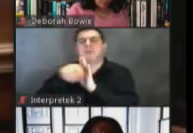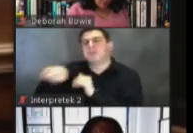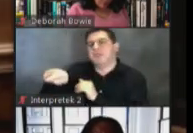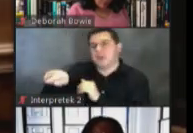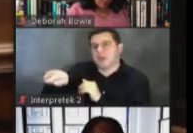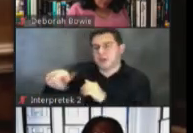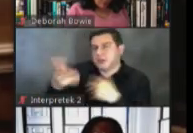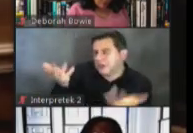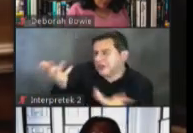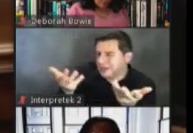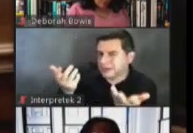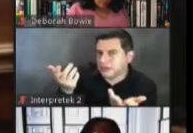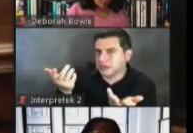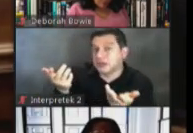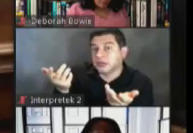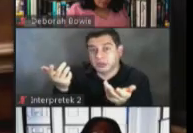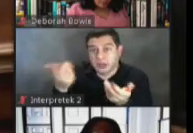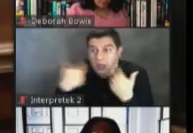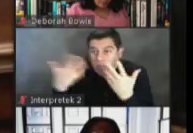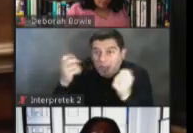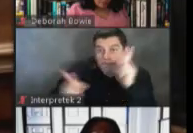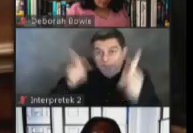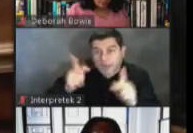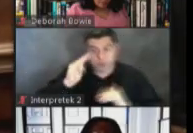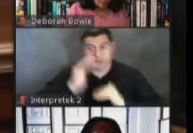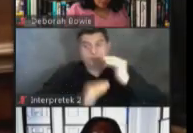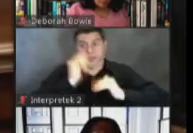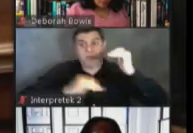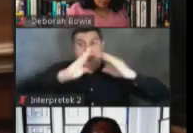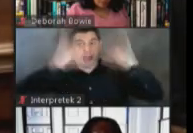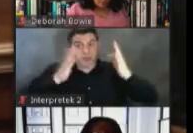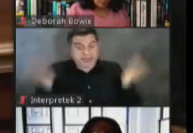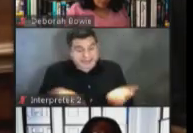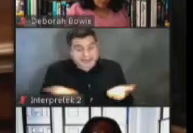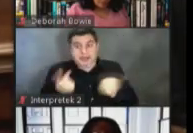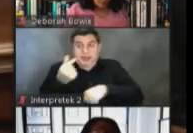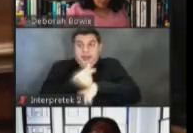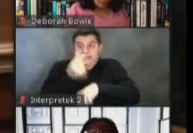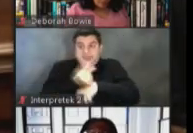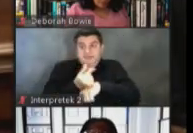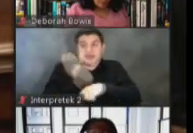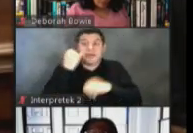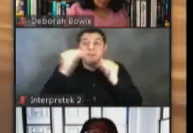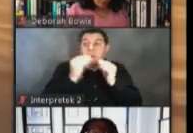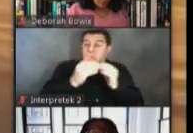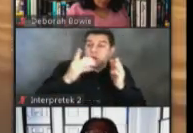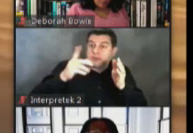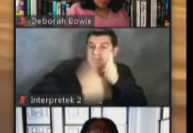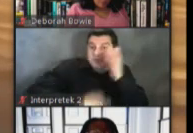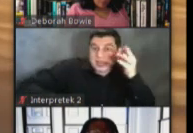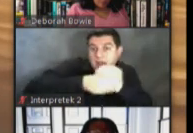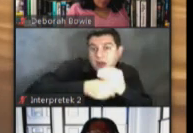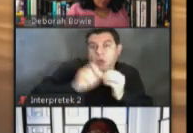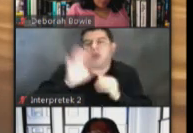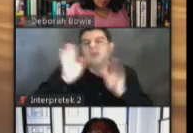housing in Gainesville, or is it only exclusively for commercial, which still gives us that fear